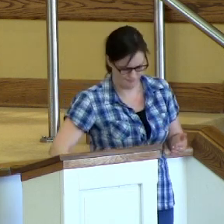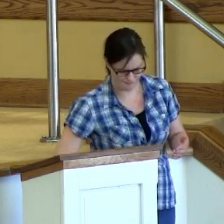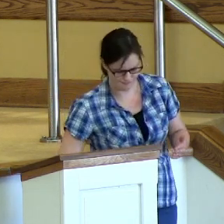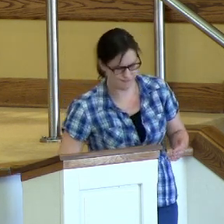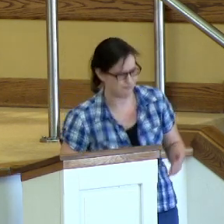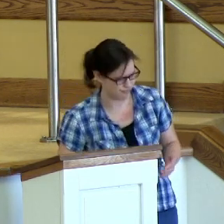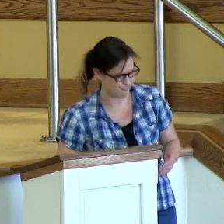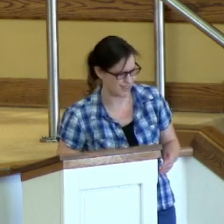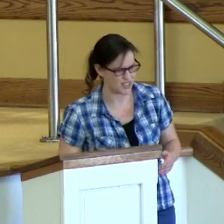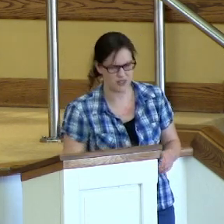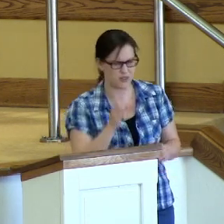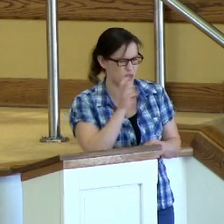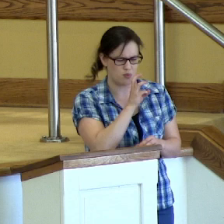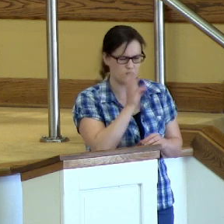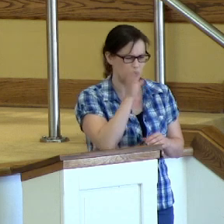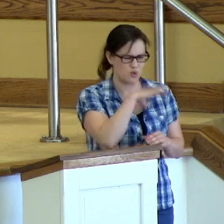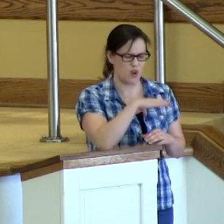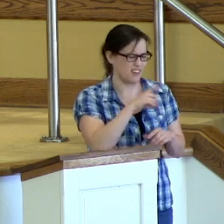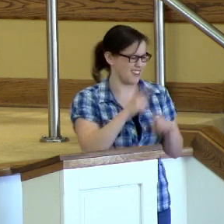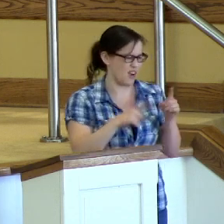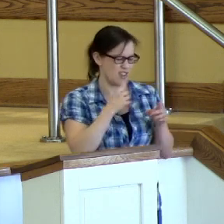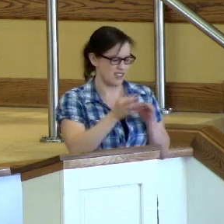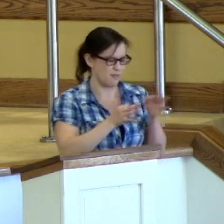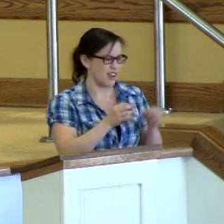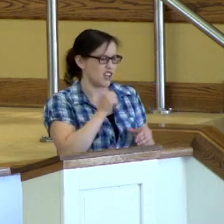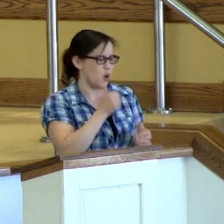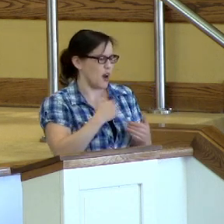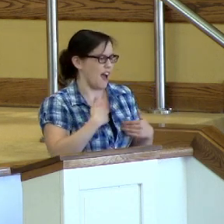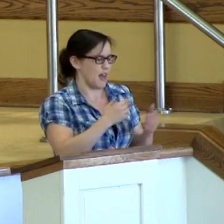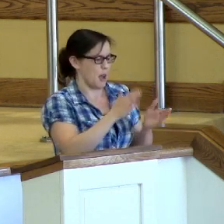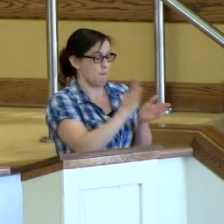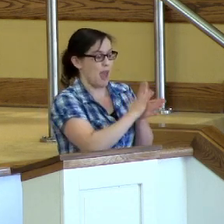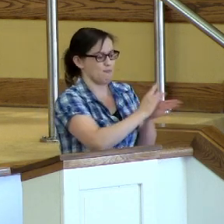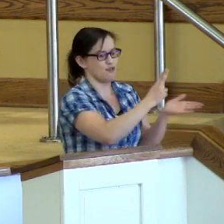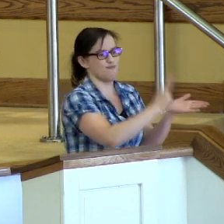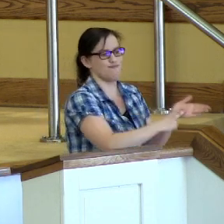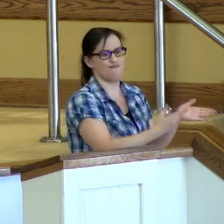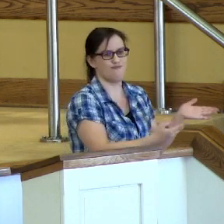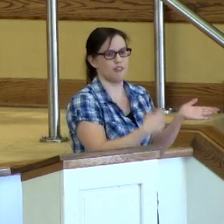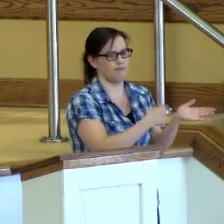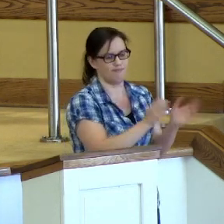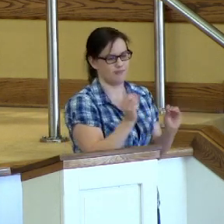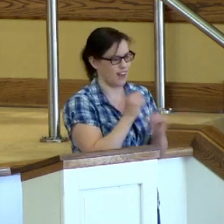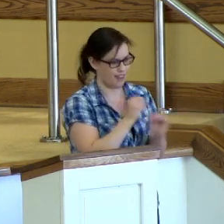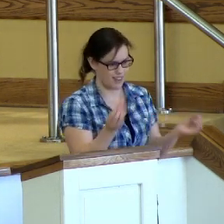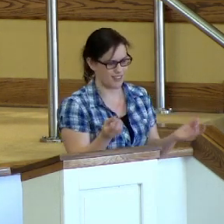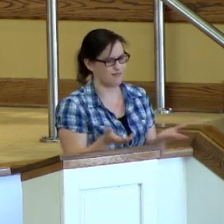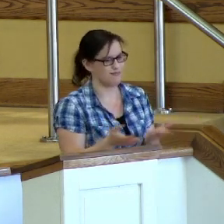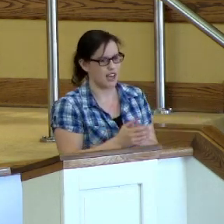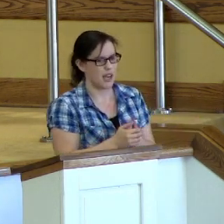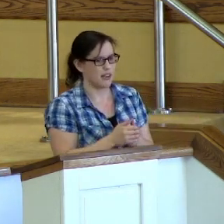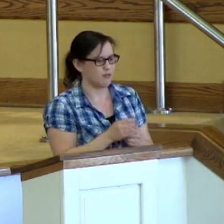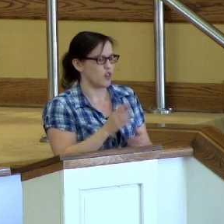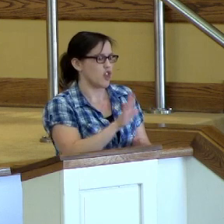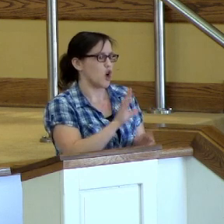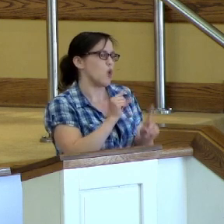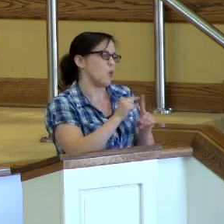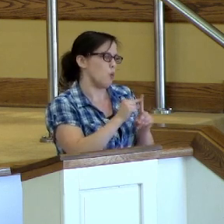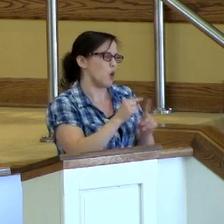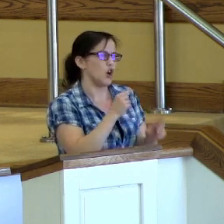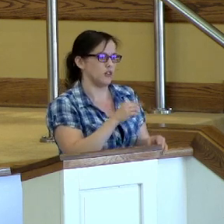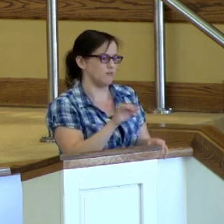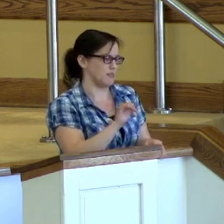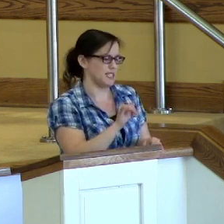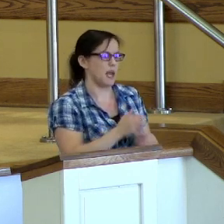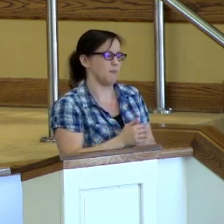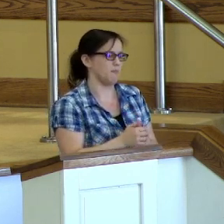people just, they don't even believe contracts. You know, they just do whatever. But anyway, he put his hand under his thigh, went in